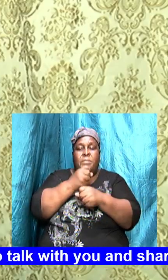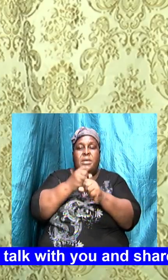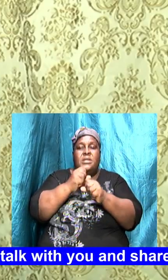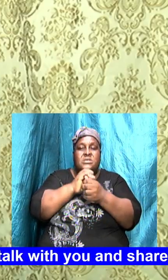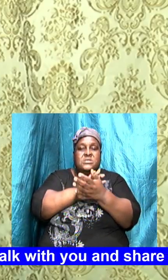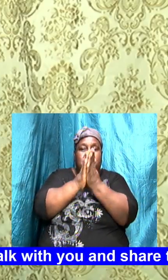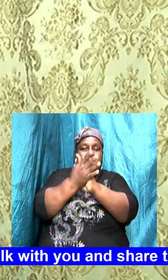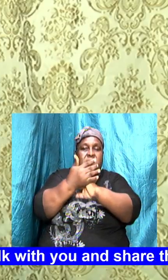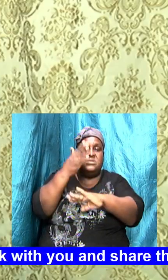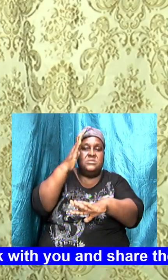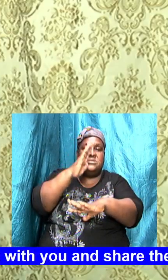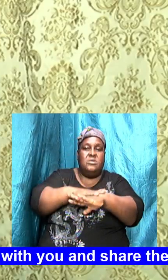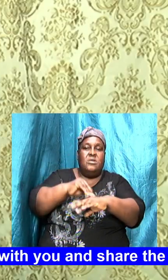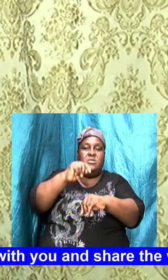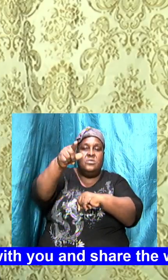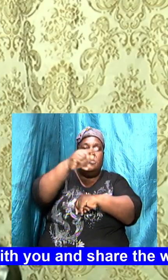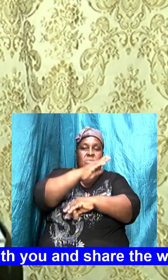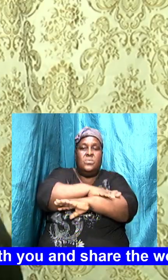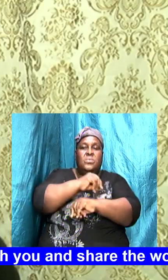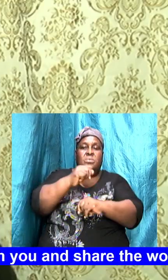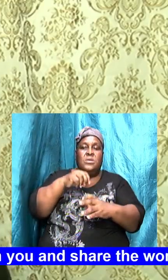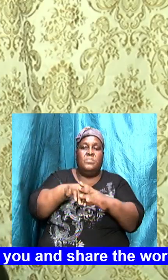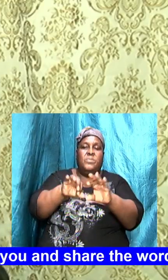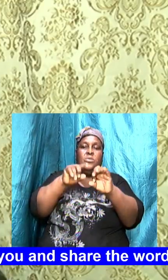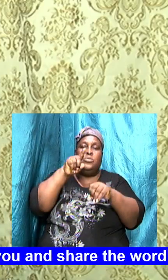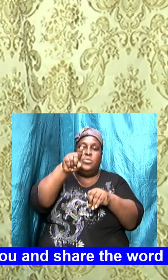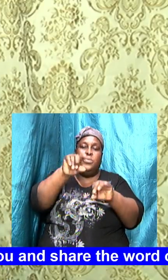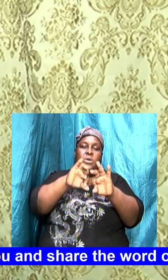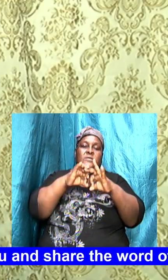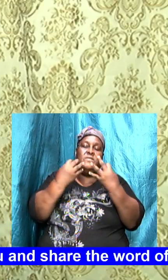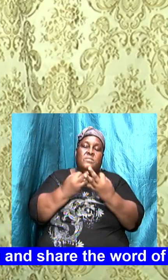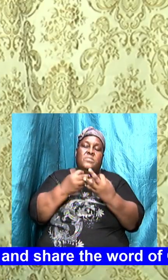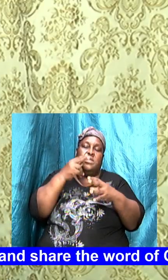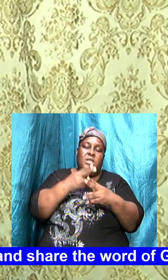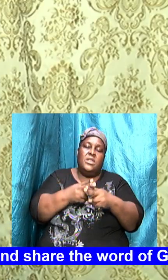upon you and upon your family in the name